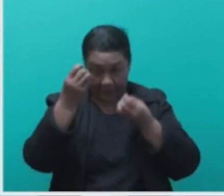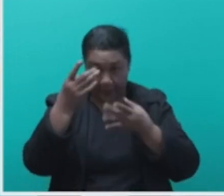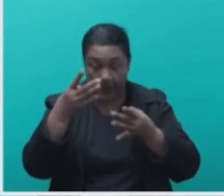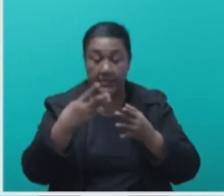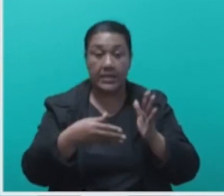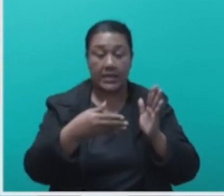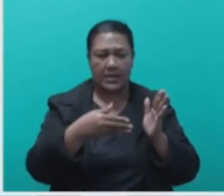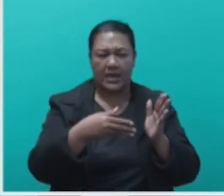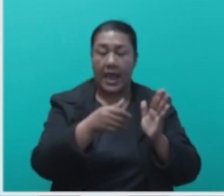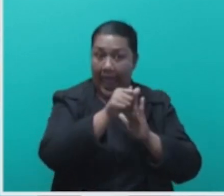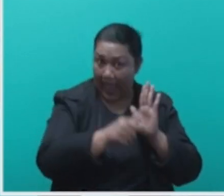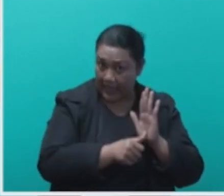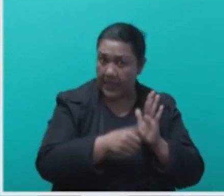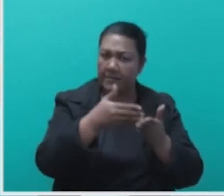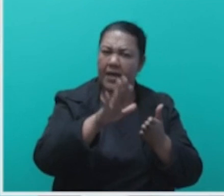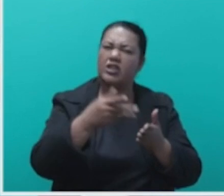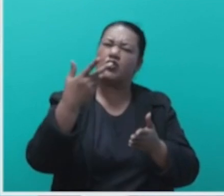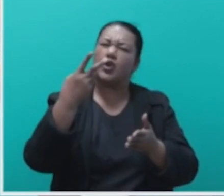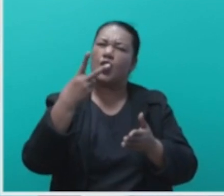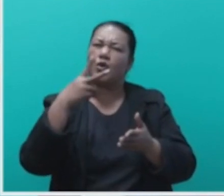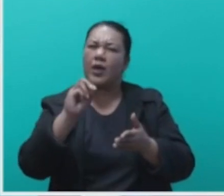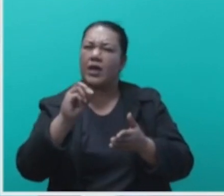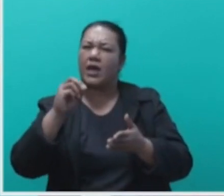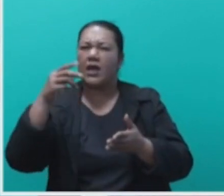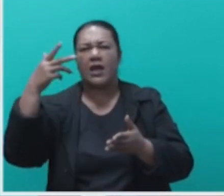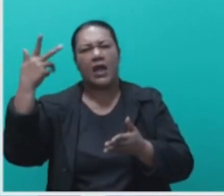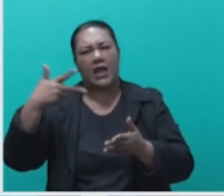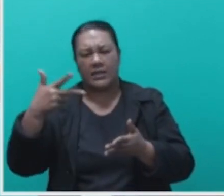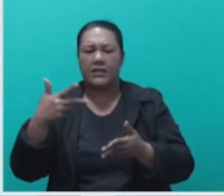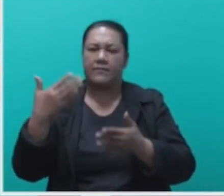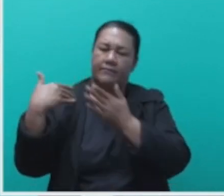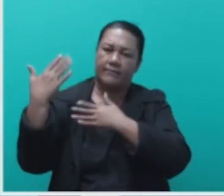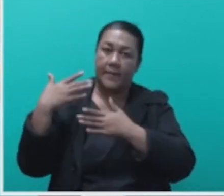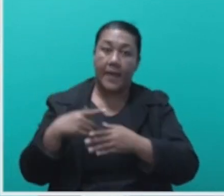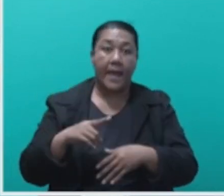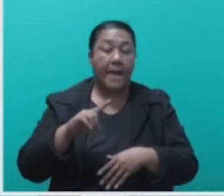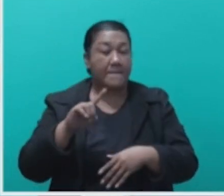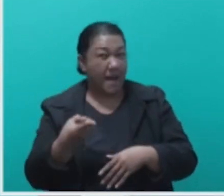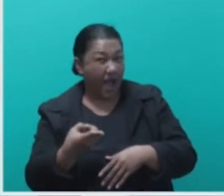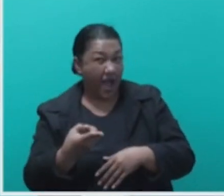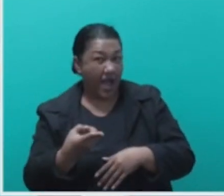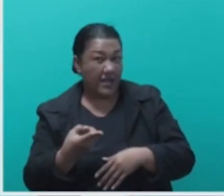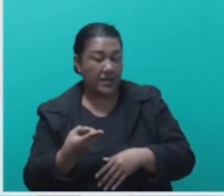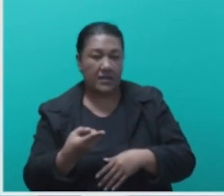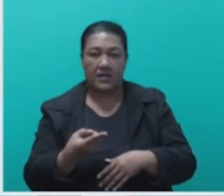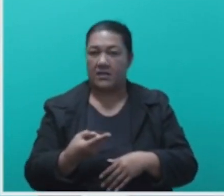passed as far back as 2018. Regrettably, however, it has not